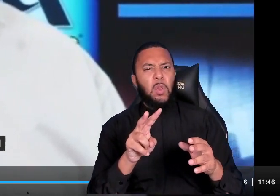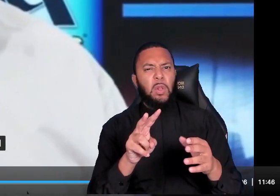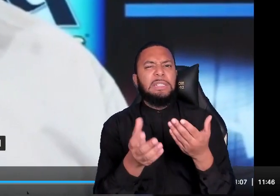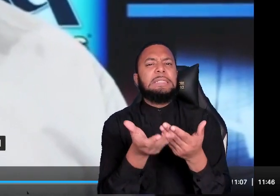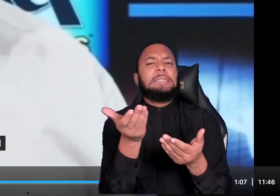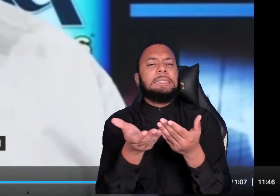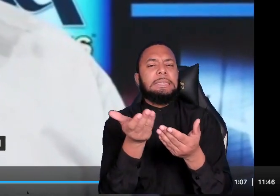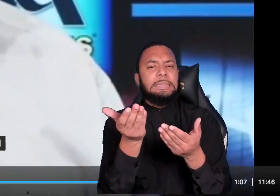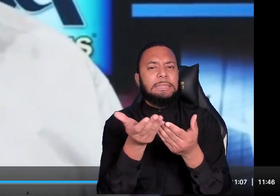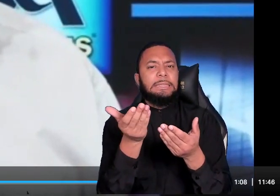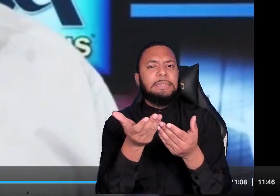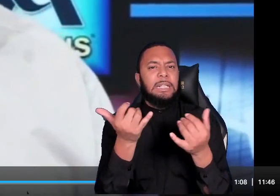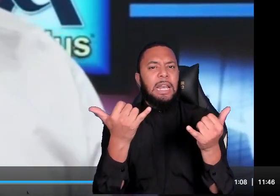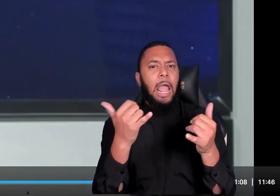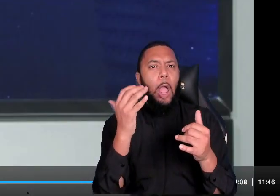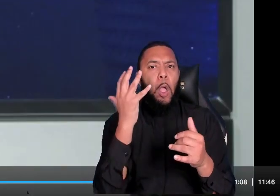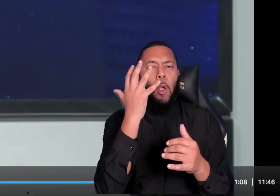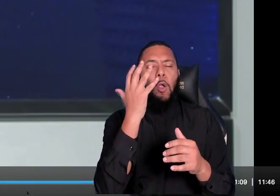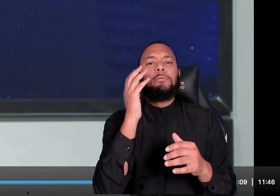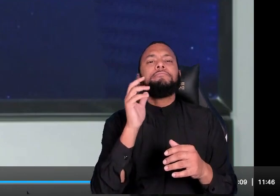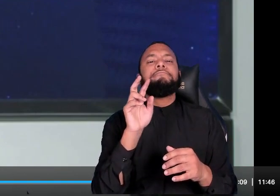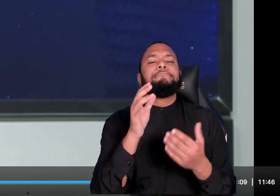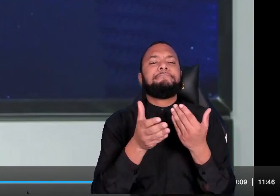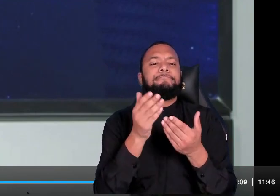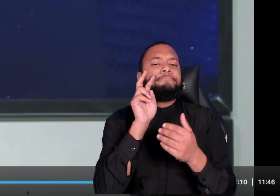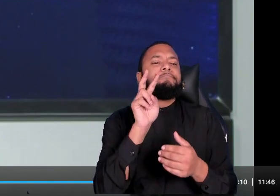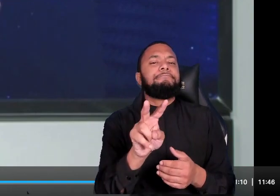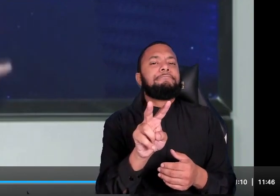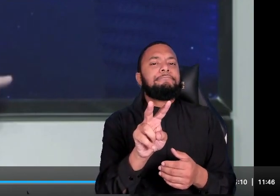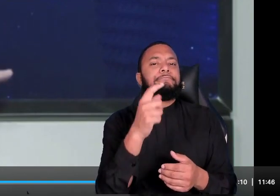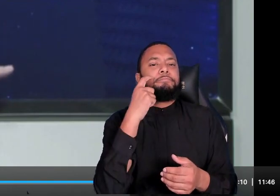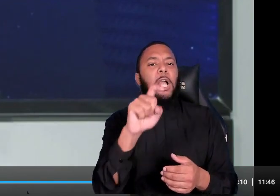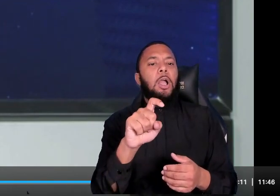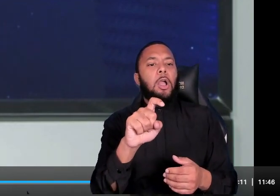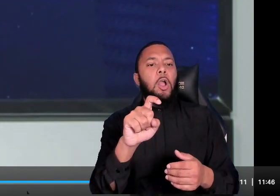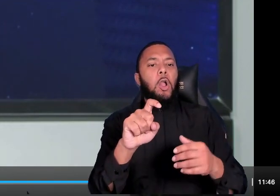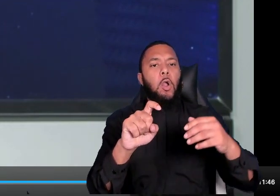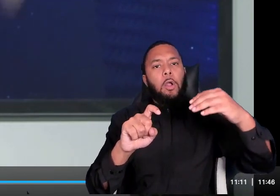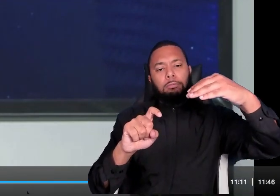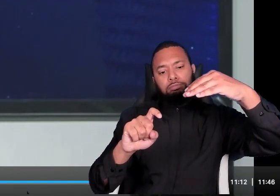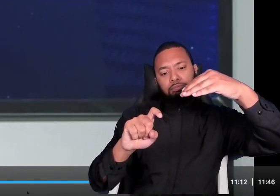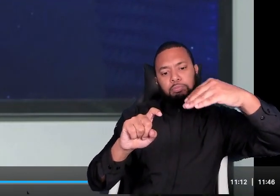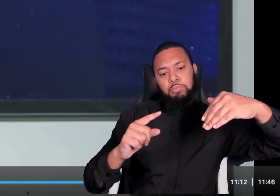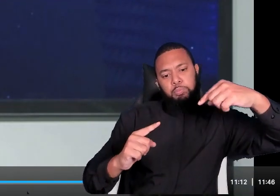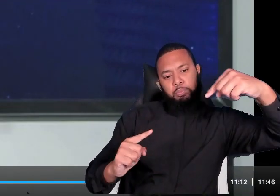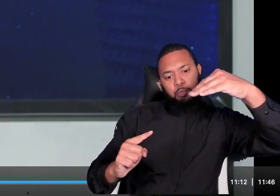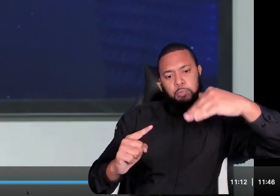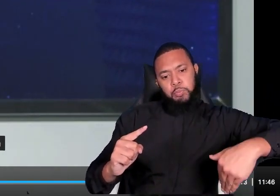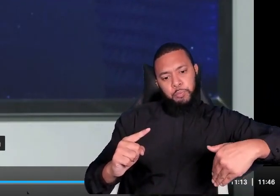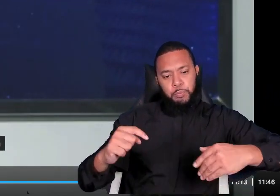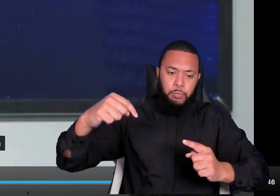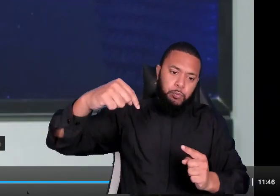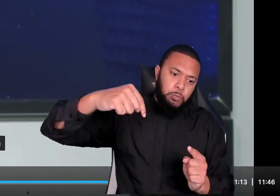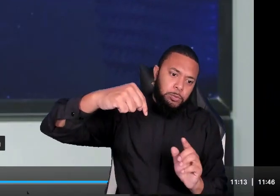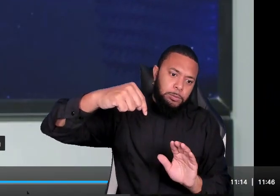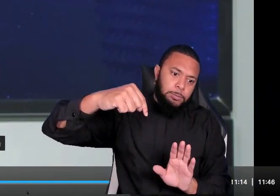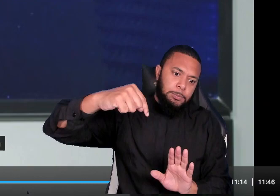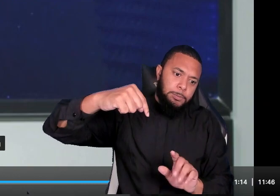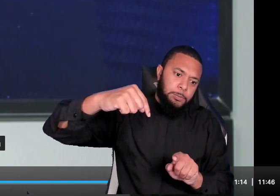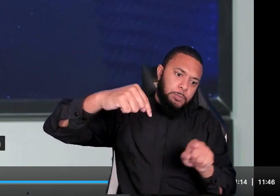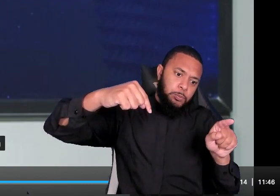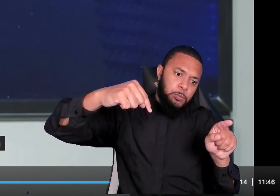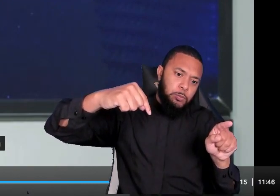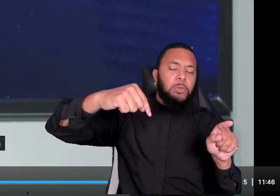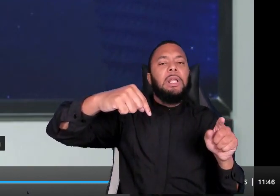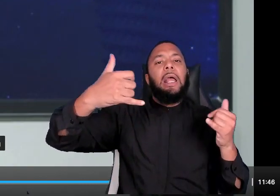it's much cleaner than it was before. You can see that we want to be below this line and above this line. So now you can shade